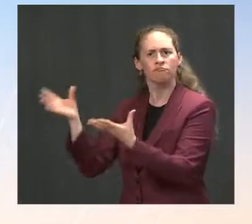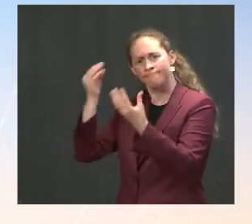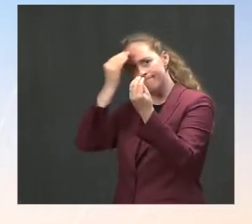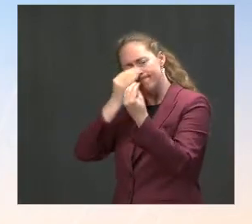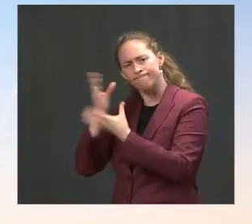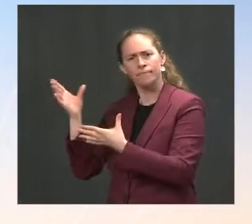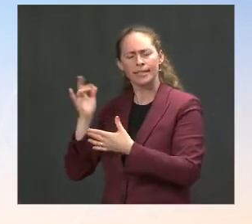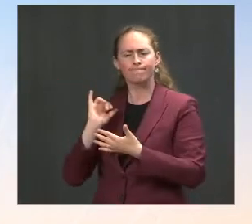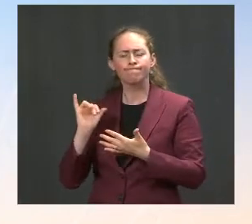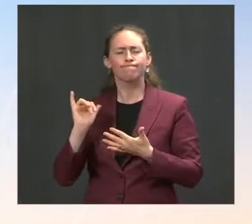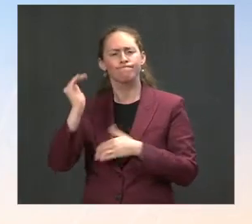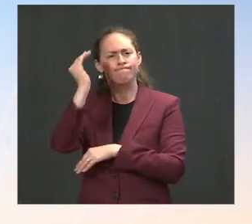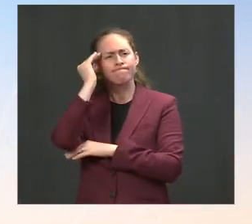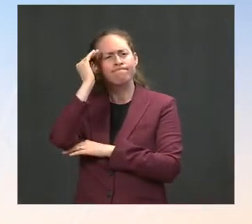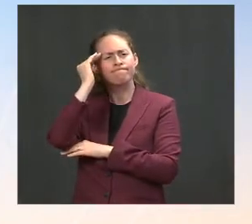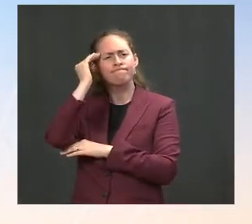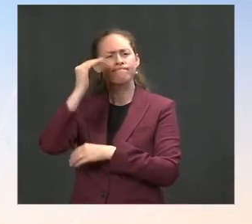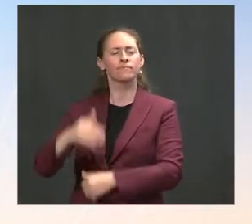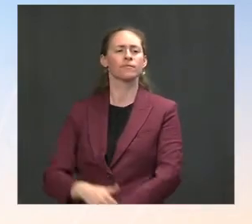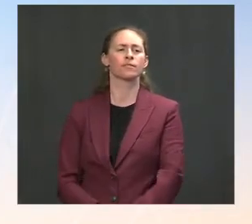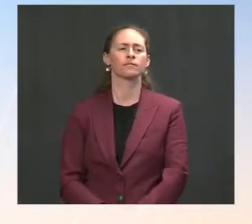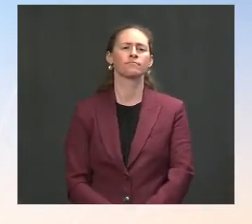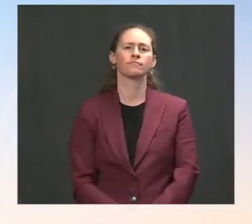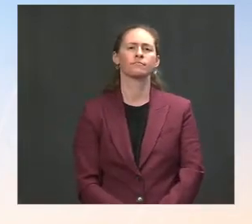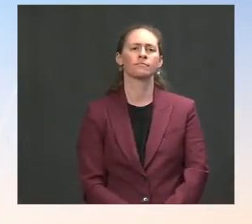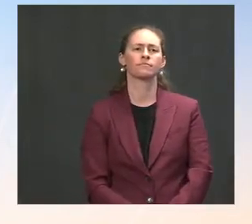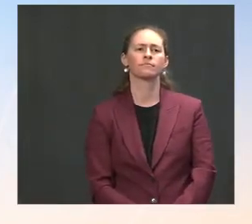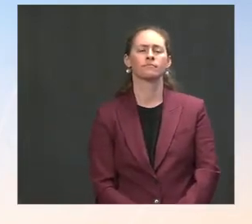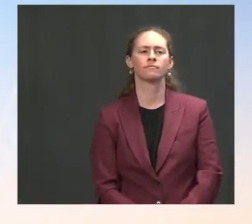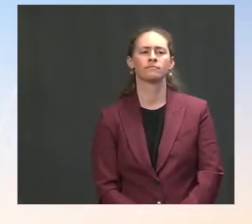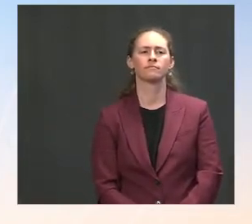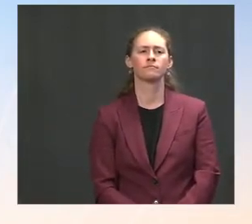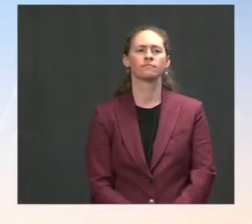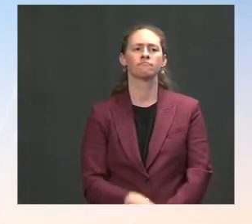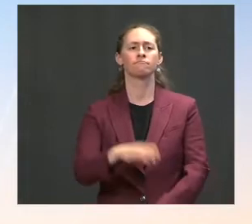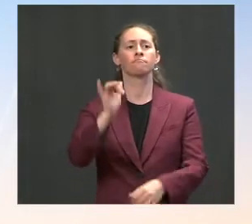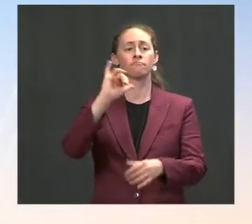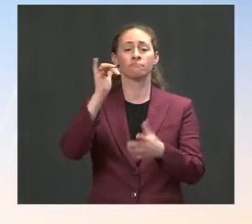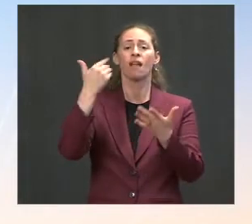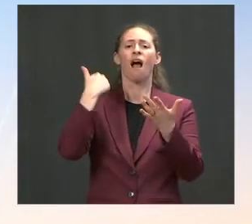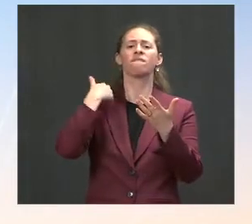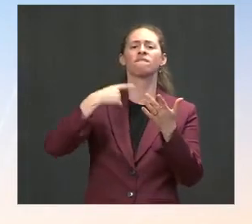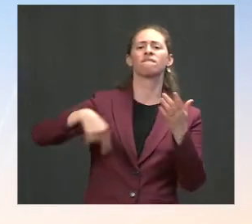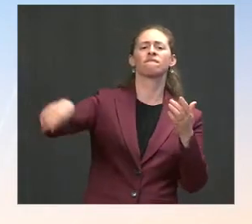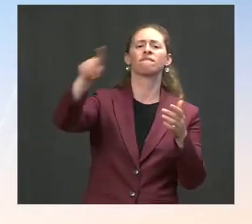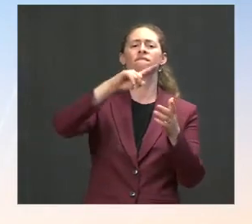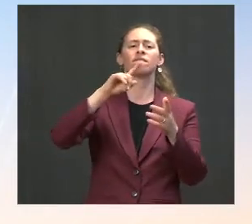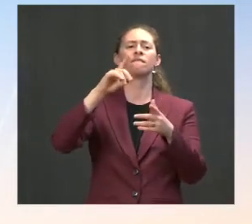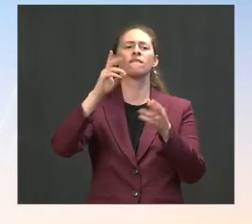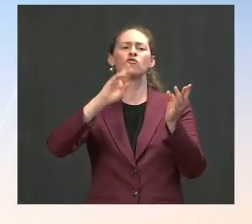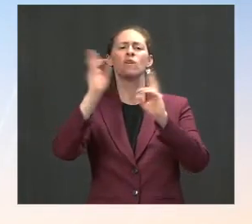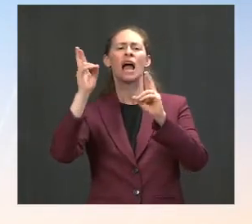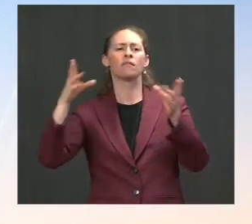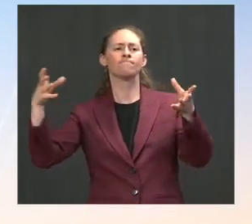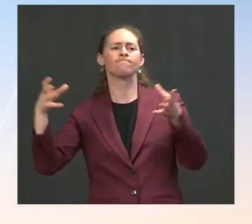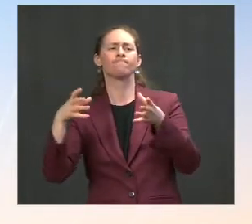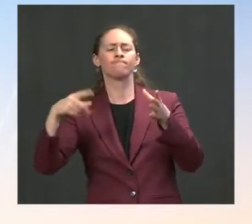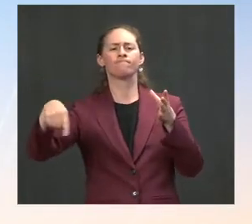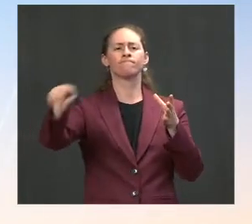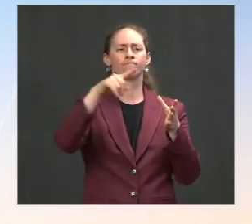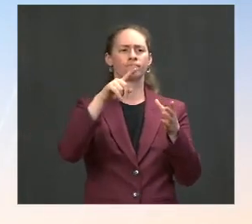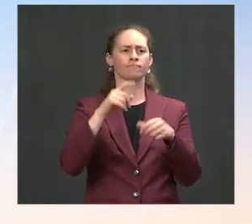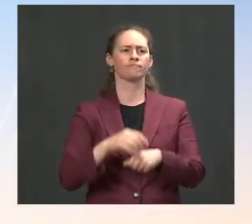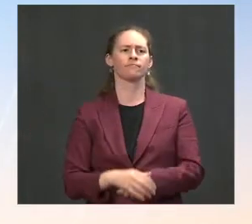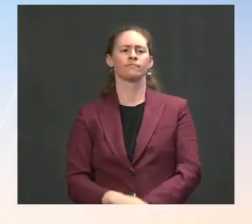think you're probably aware, but others may not be, the national wildland fire preparedness level is at a 5, which is the highest level due to